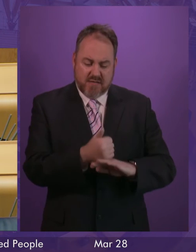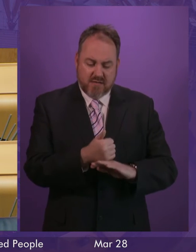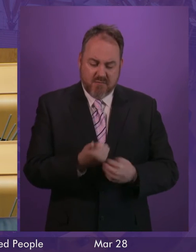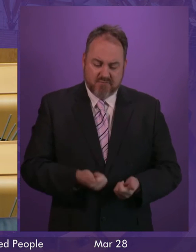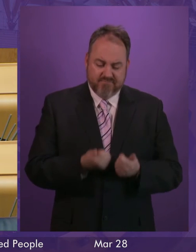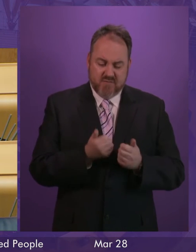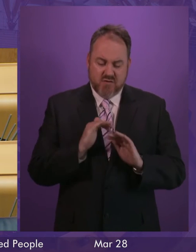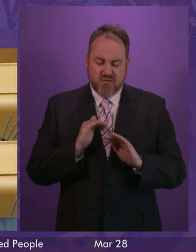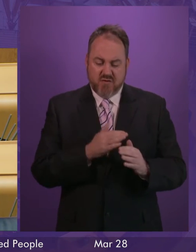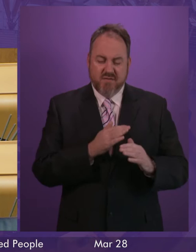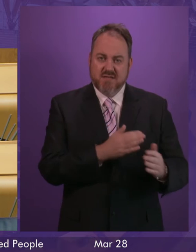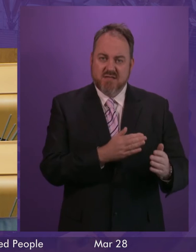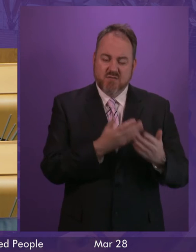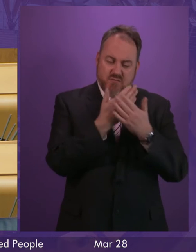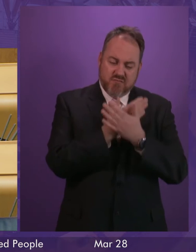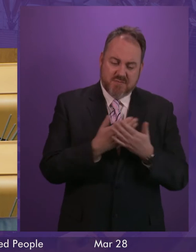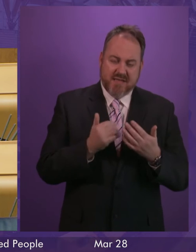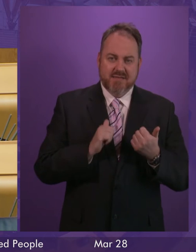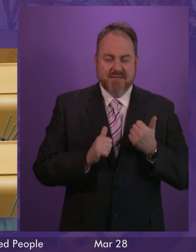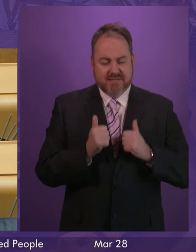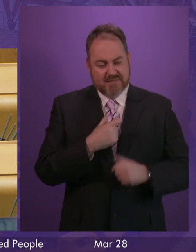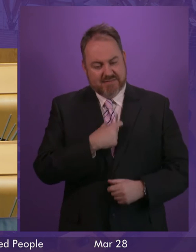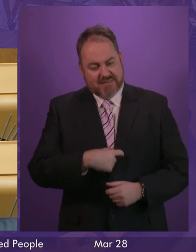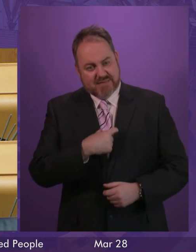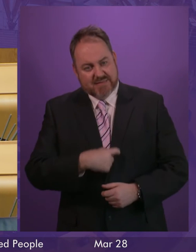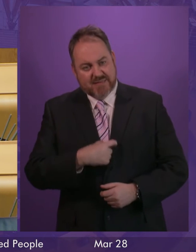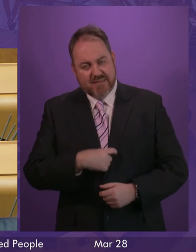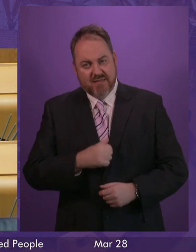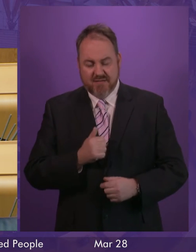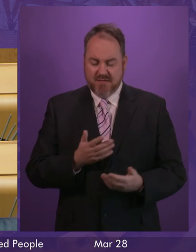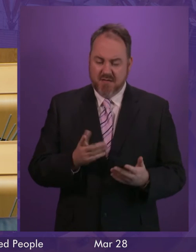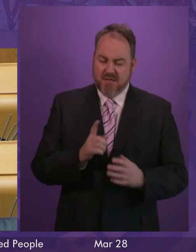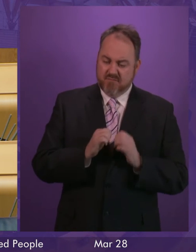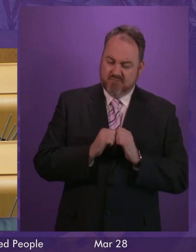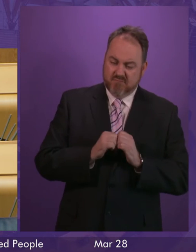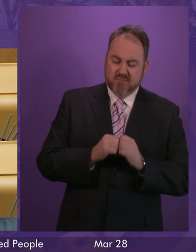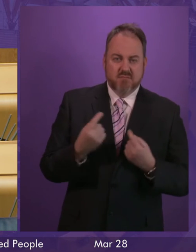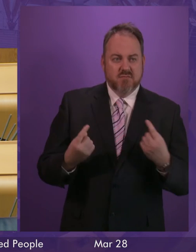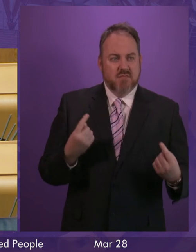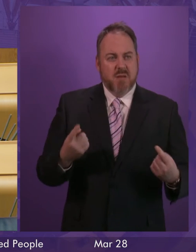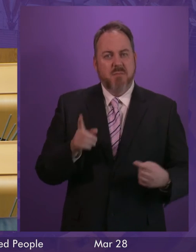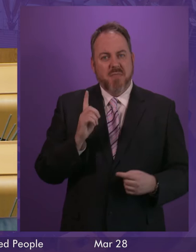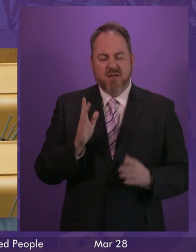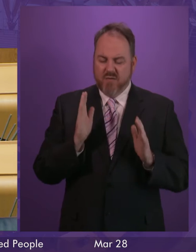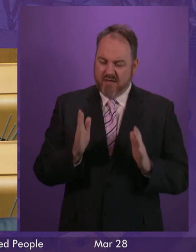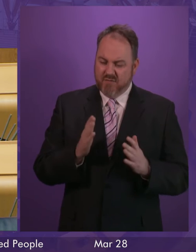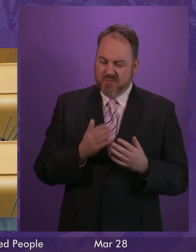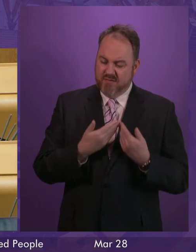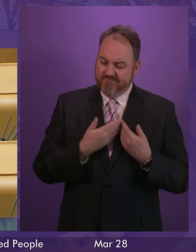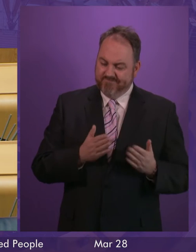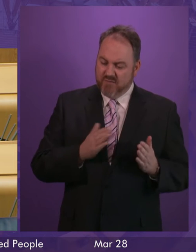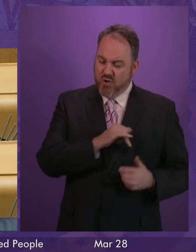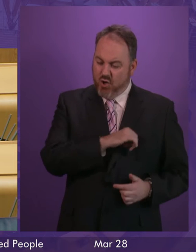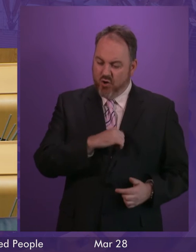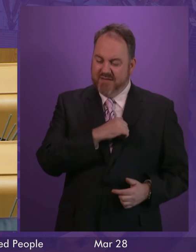provide human dignity to disabled people. But the reality, and I think we have to be honest enough to admit it,